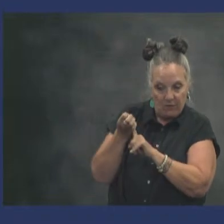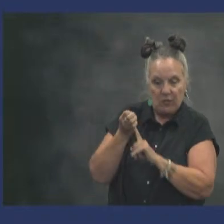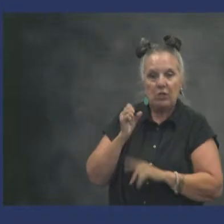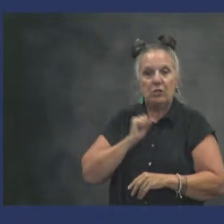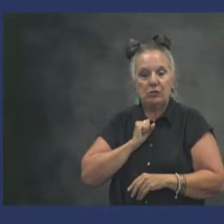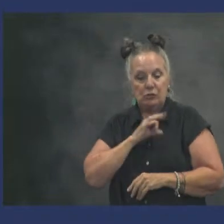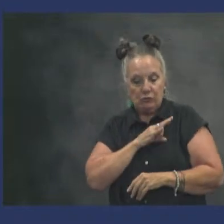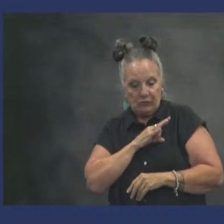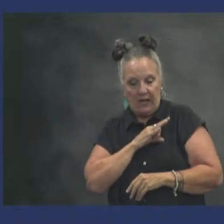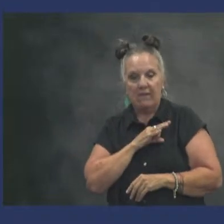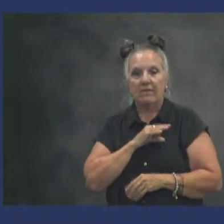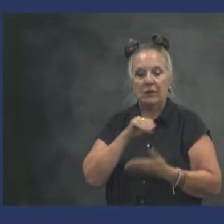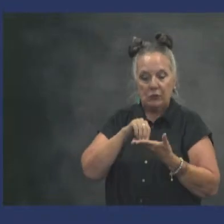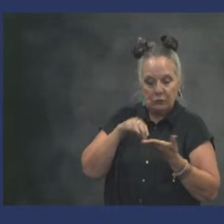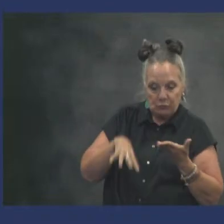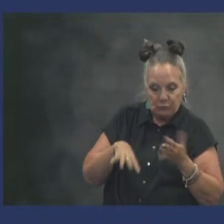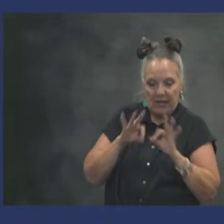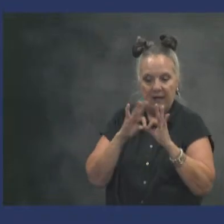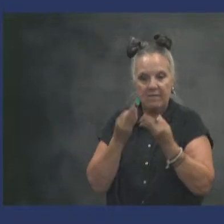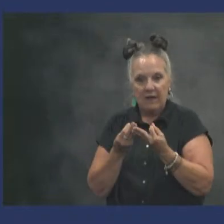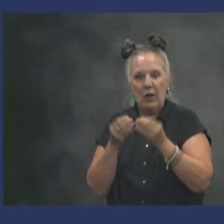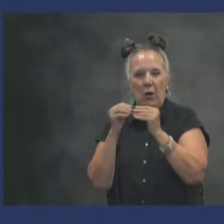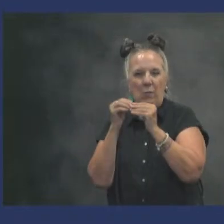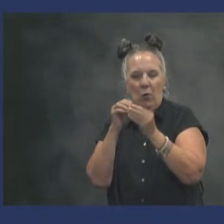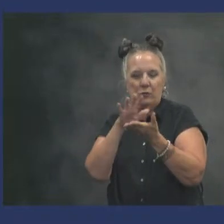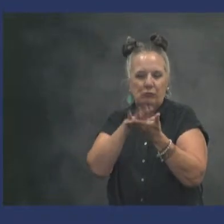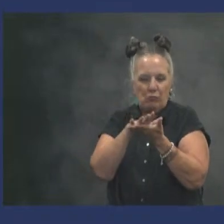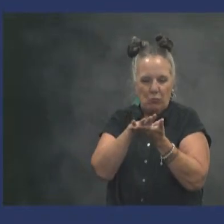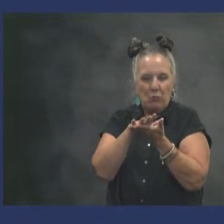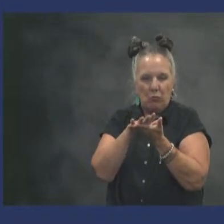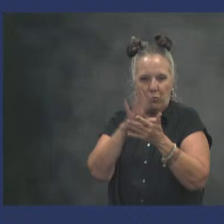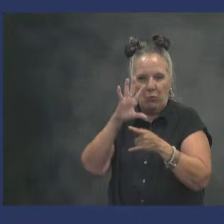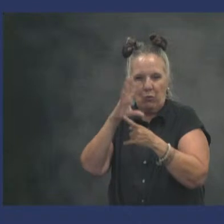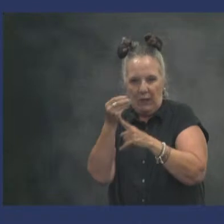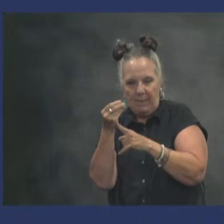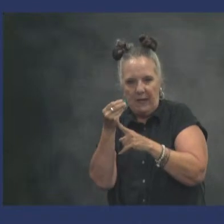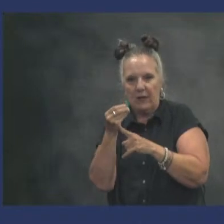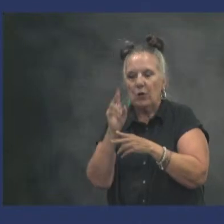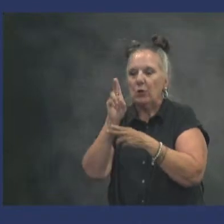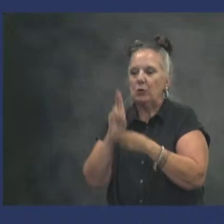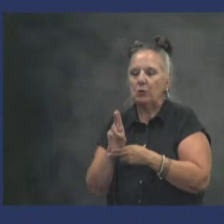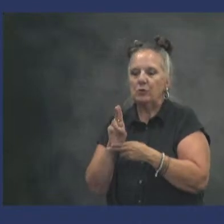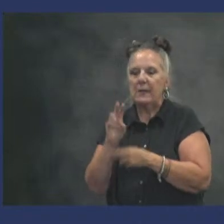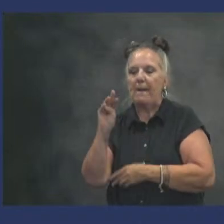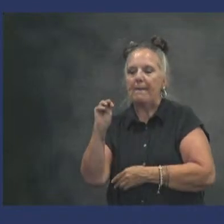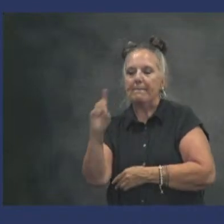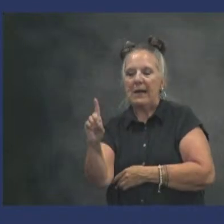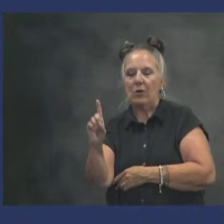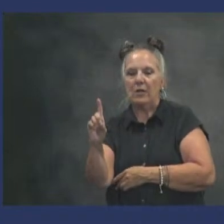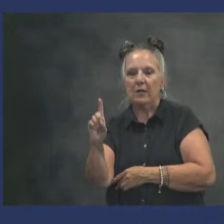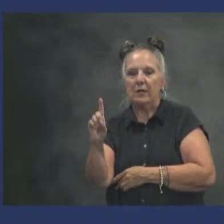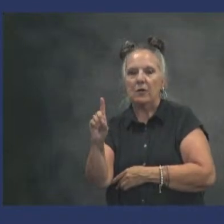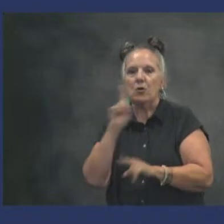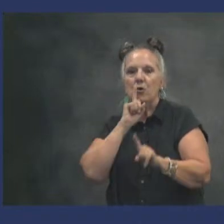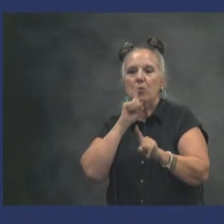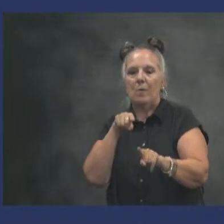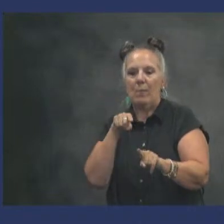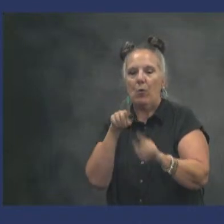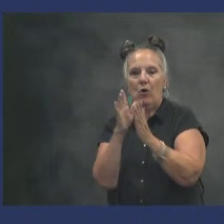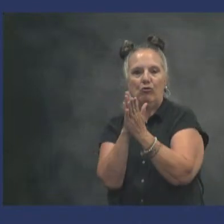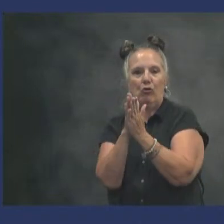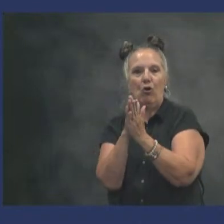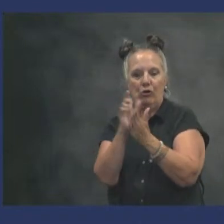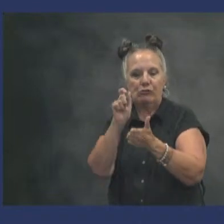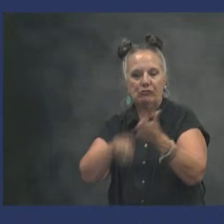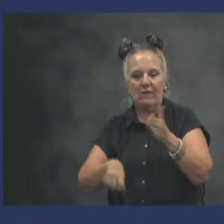staff, and families. This really gets more at school culture and climate, and we will use the Maryland report card survey to